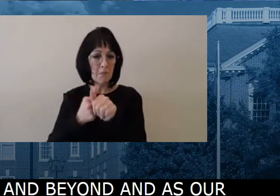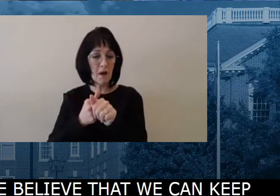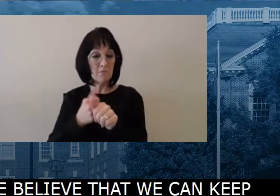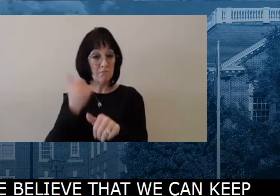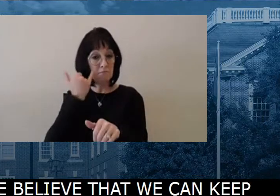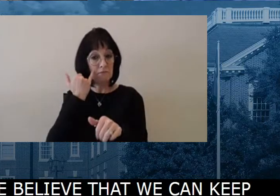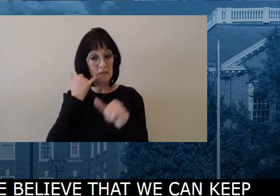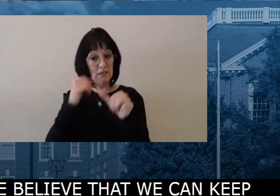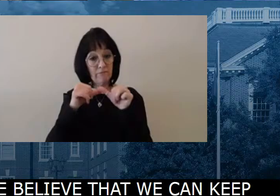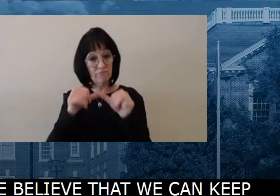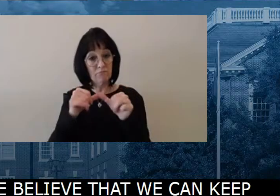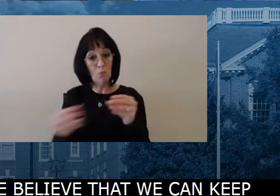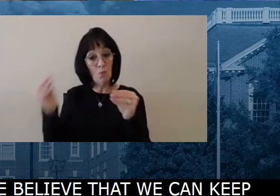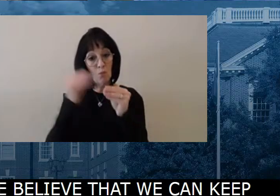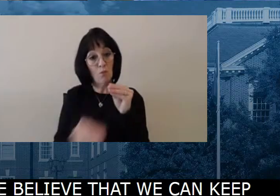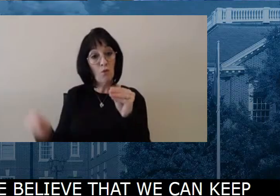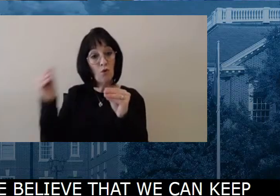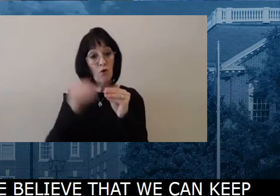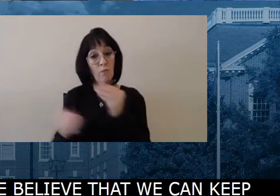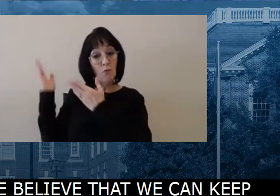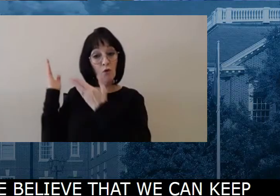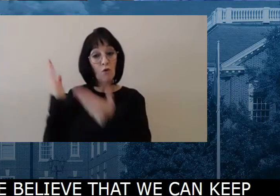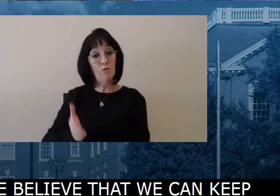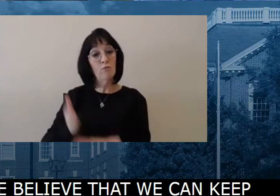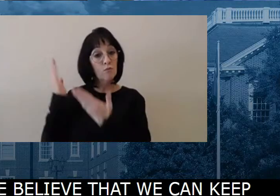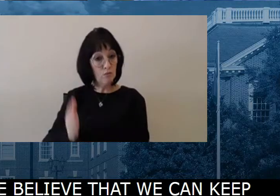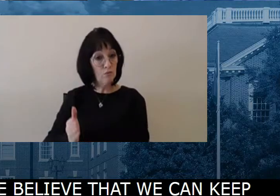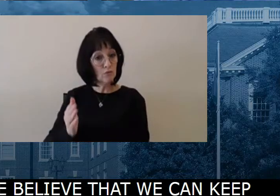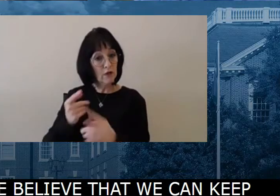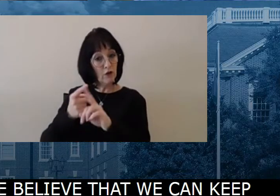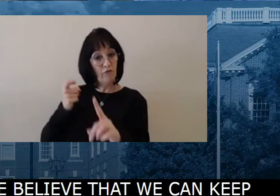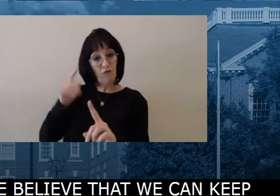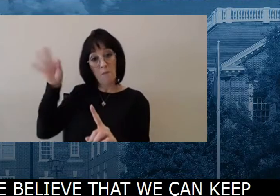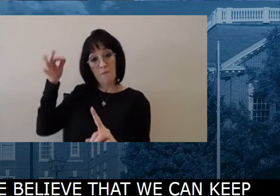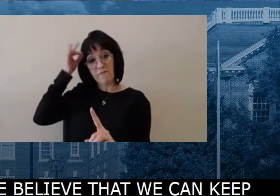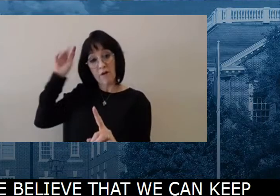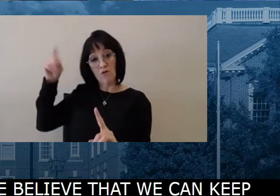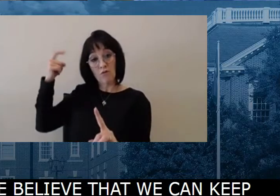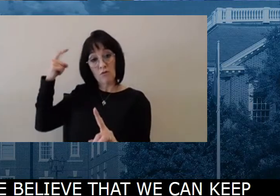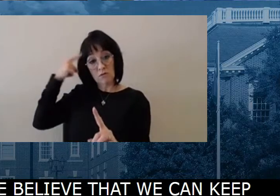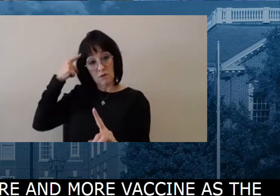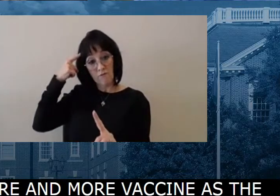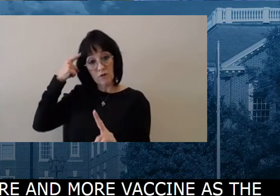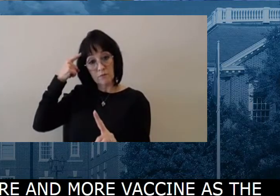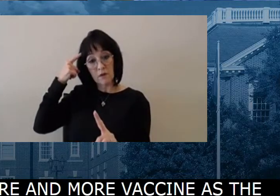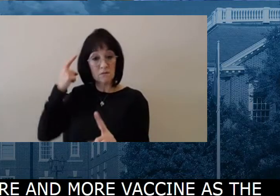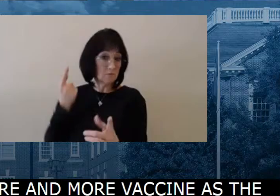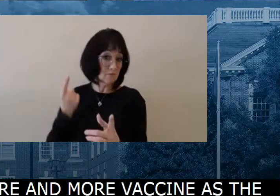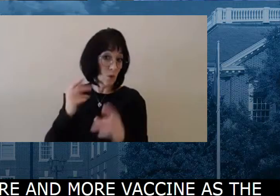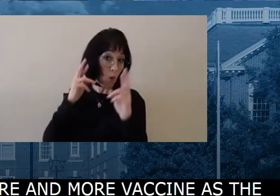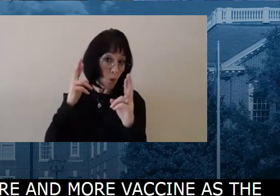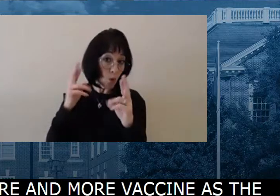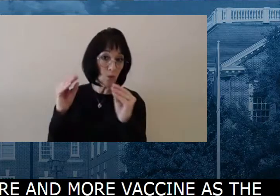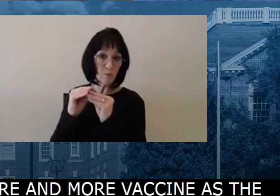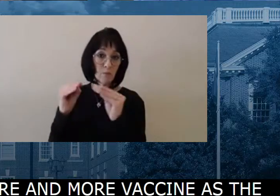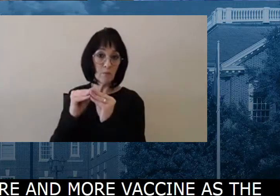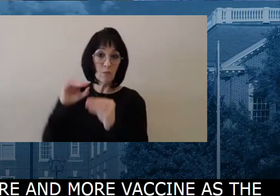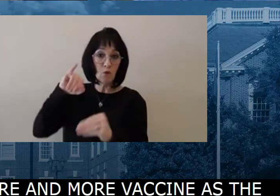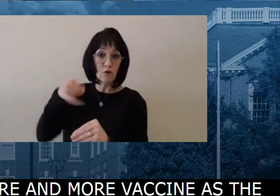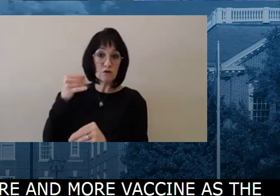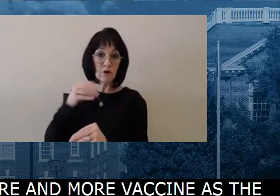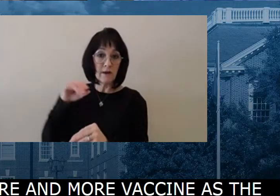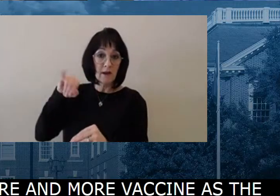as the federal government is suggesting, more and more Johnson & Johnson also certainly